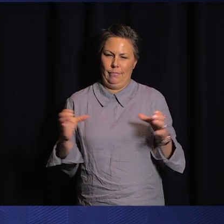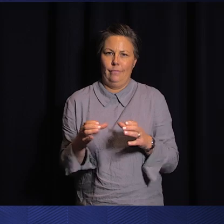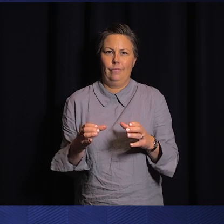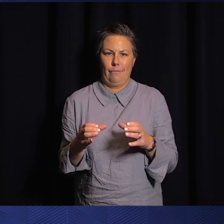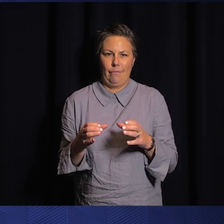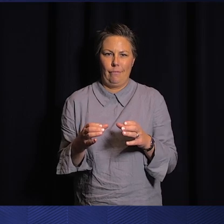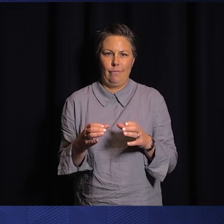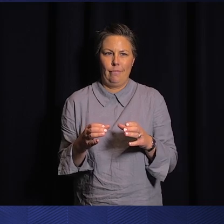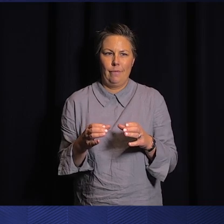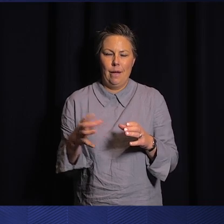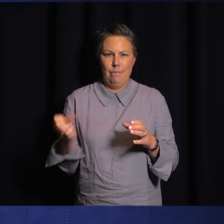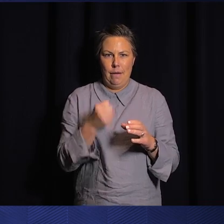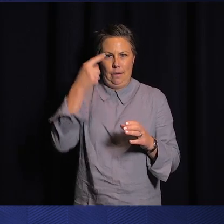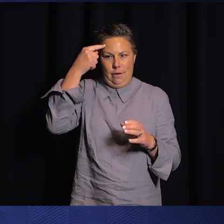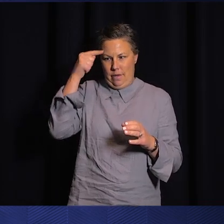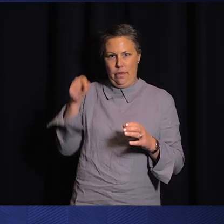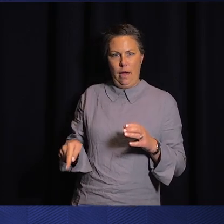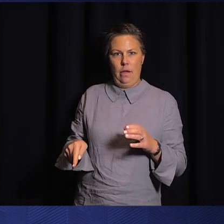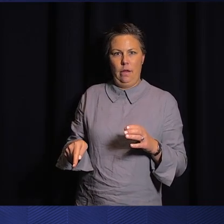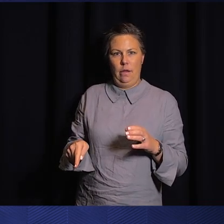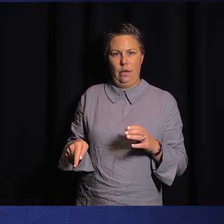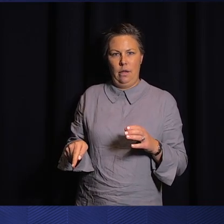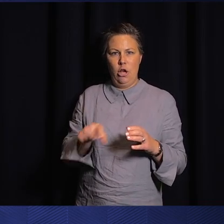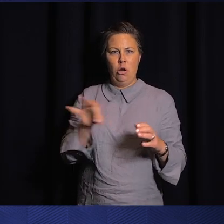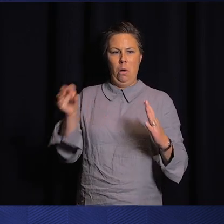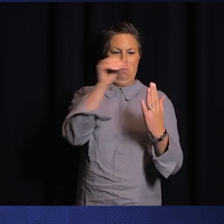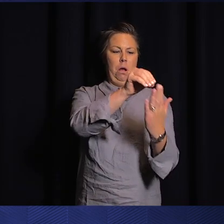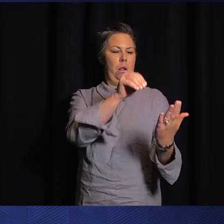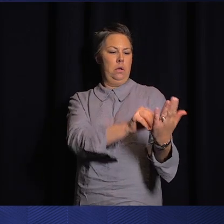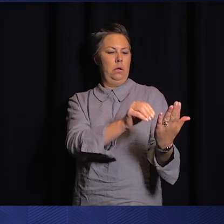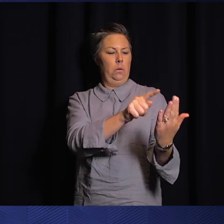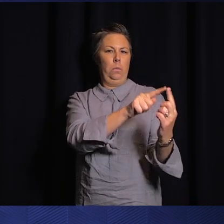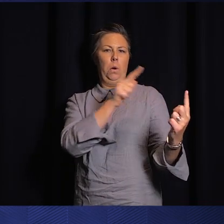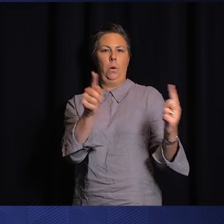that traditional knowledge is maintained.